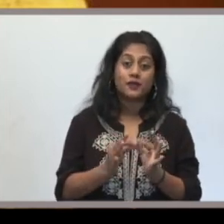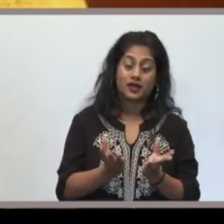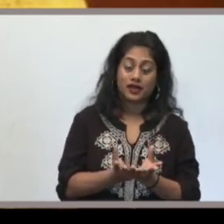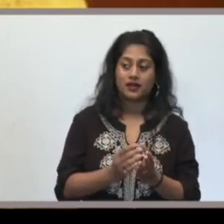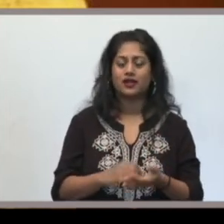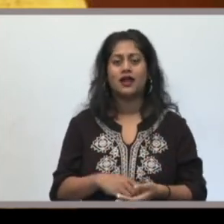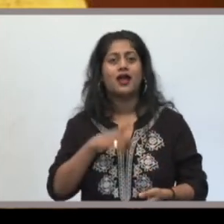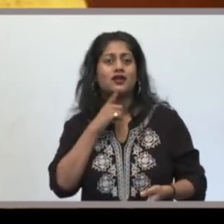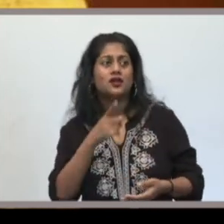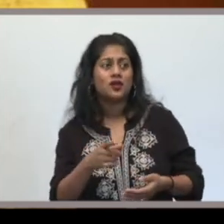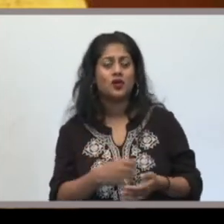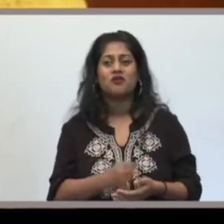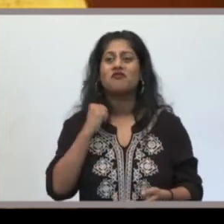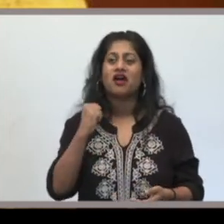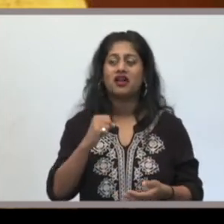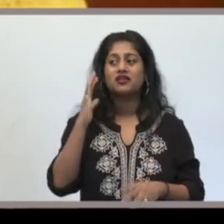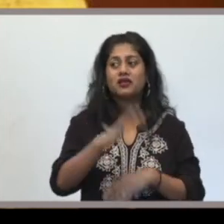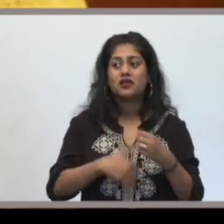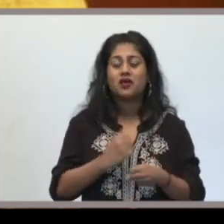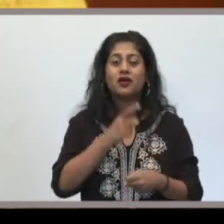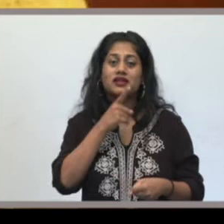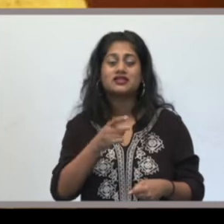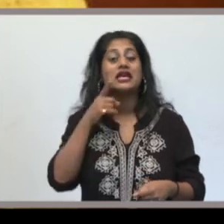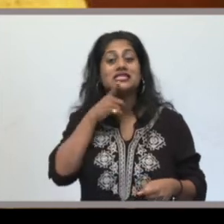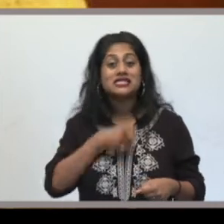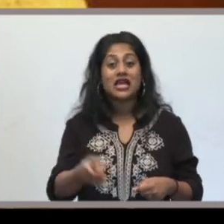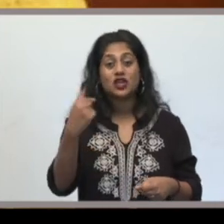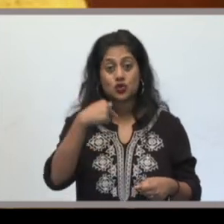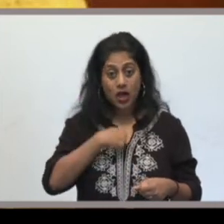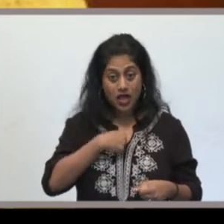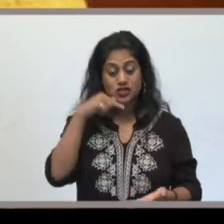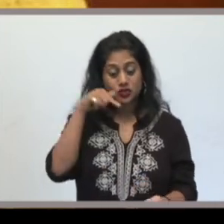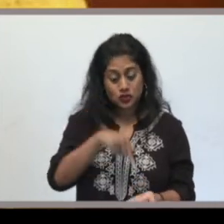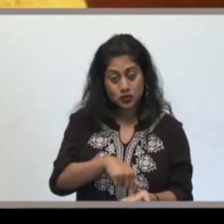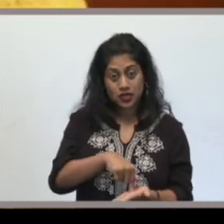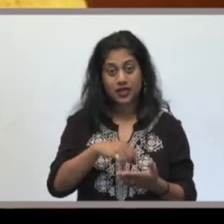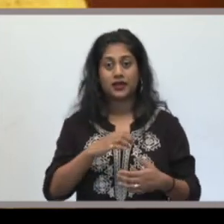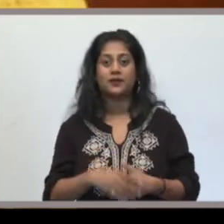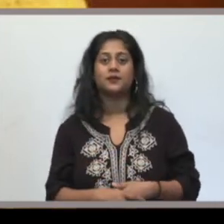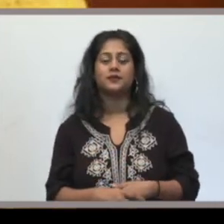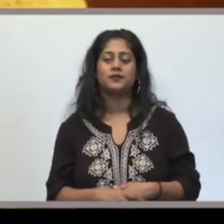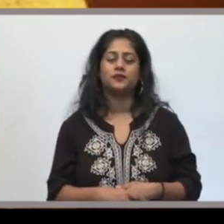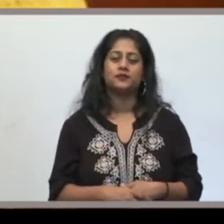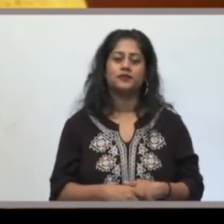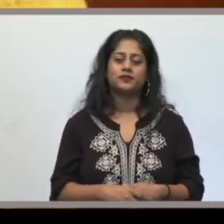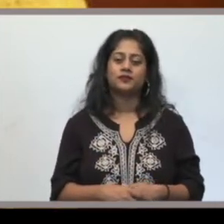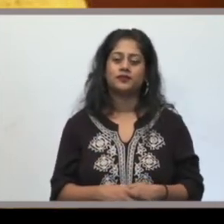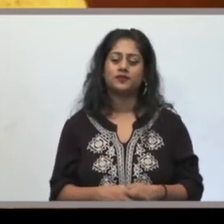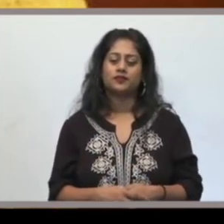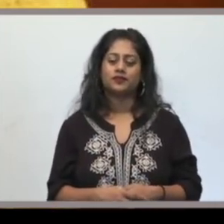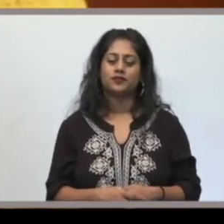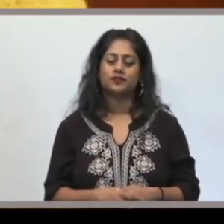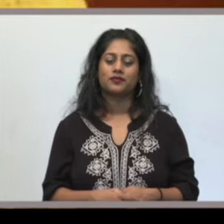and reveals to you directly, He speaks through His word. That's why sometimes we run after man, because we got a